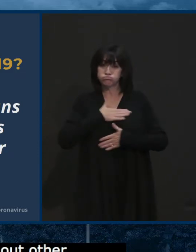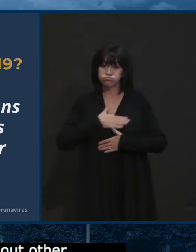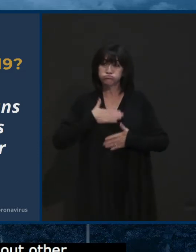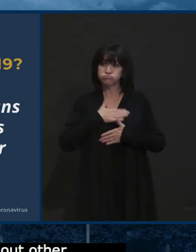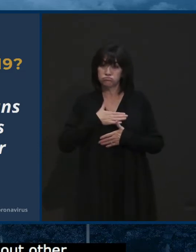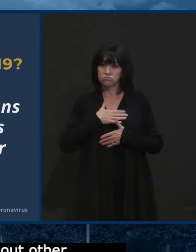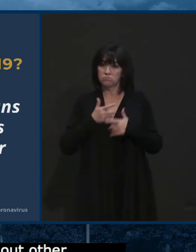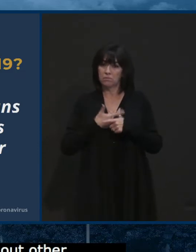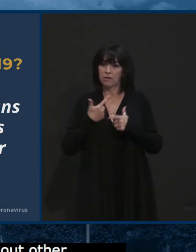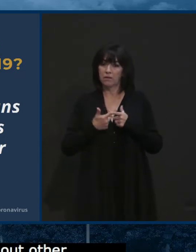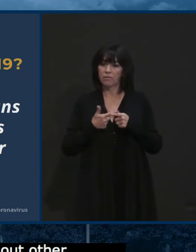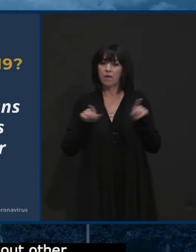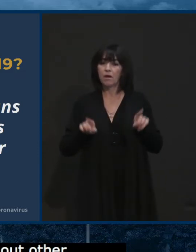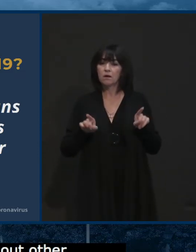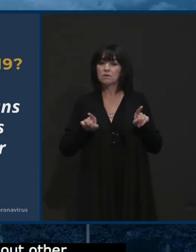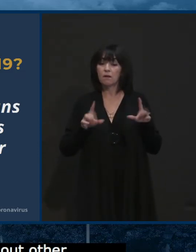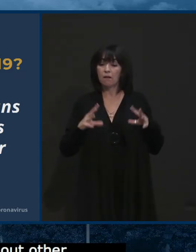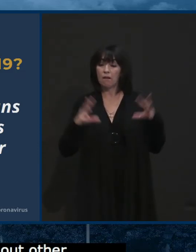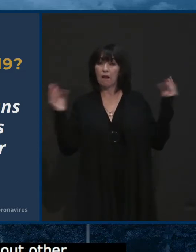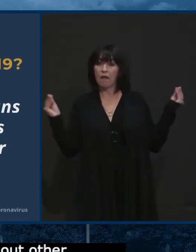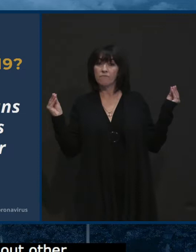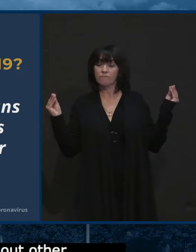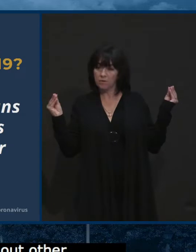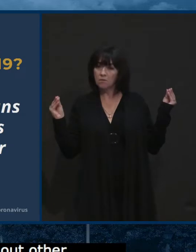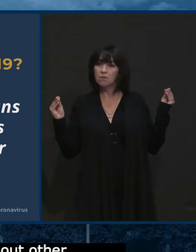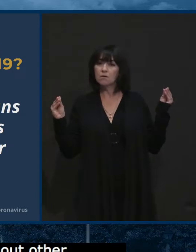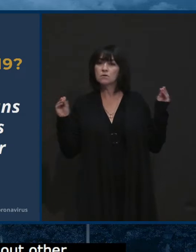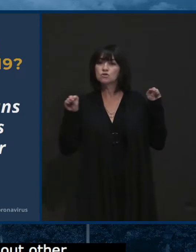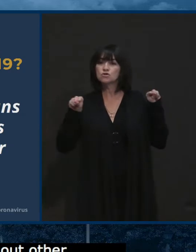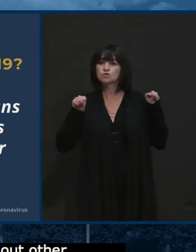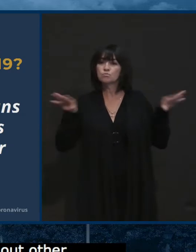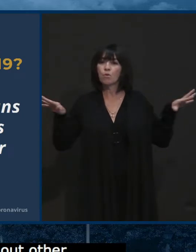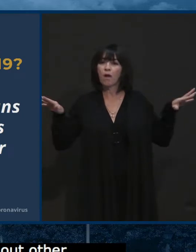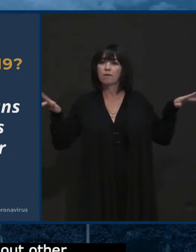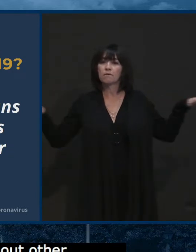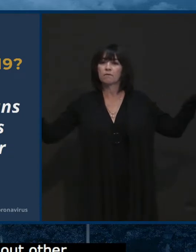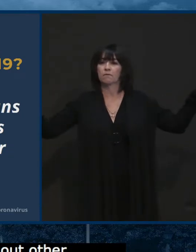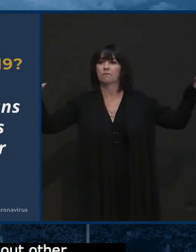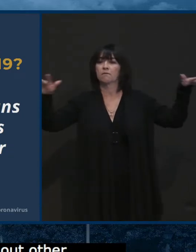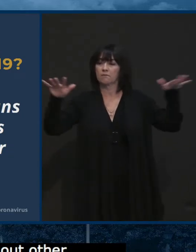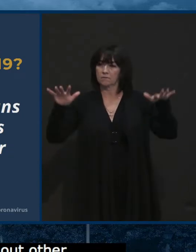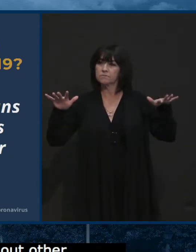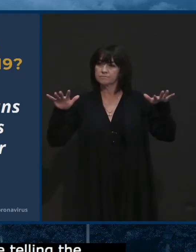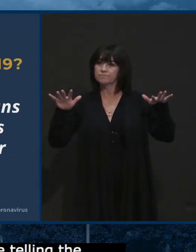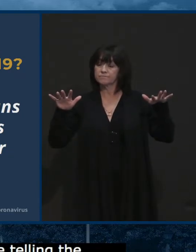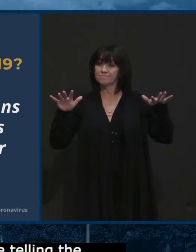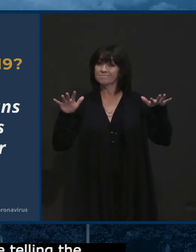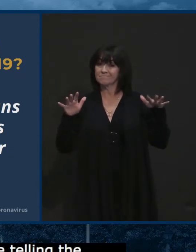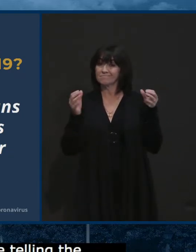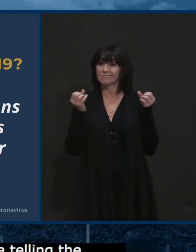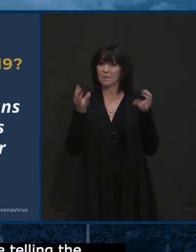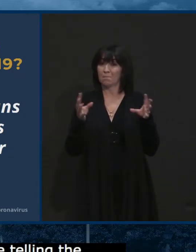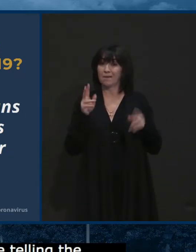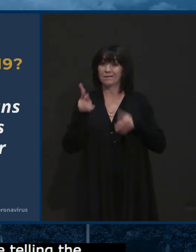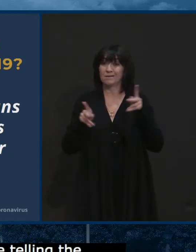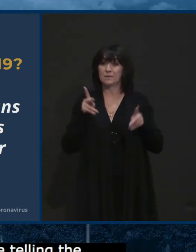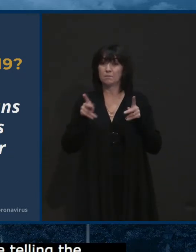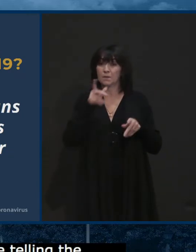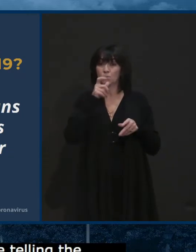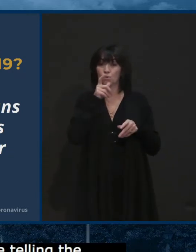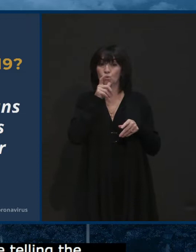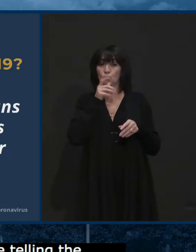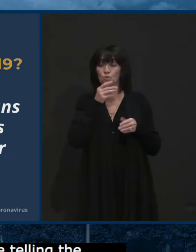the contact tracers that they probably got it at this kind of a venue. And not so much at structured